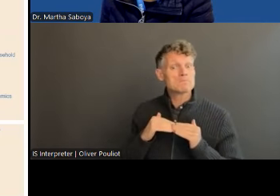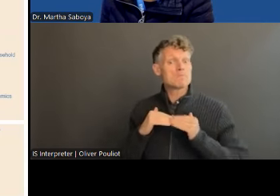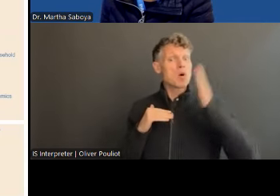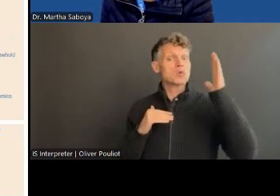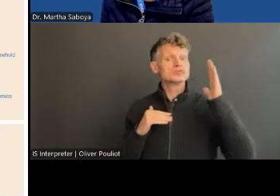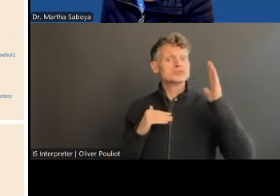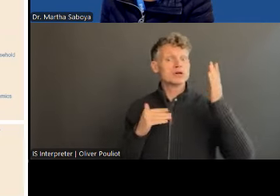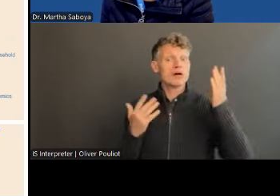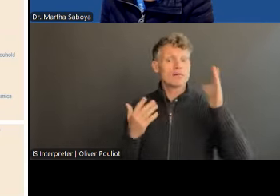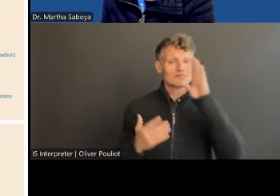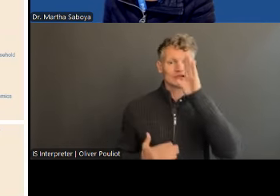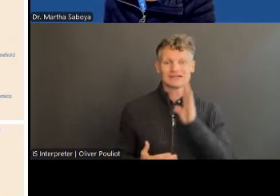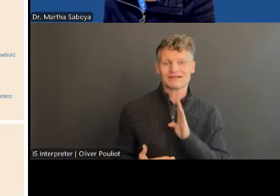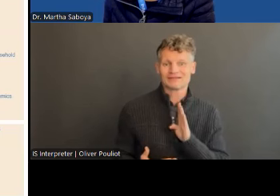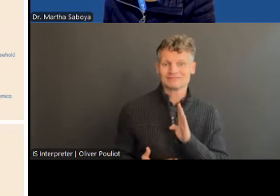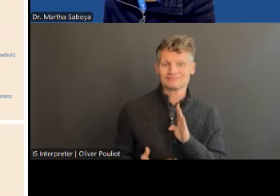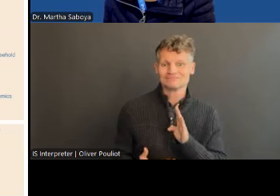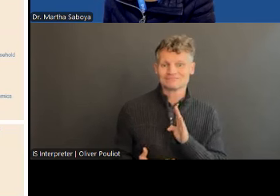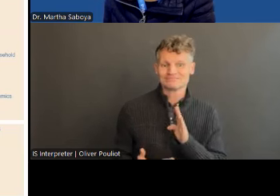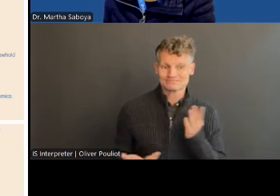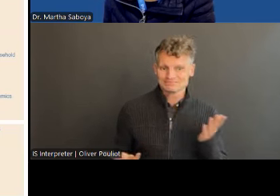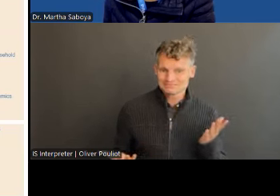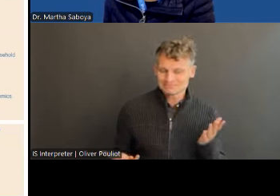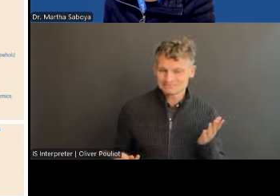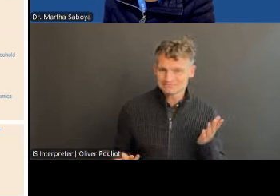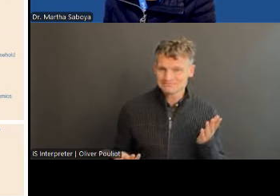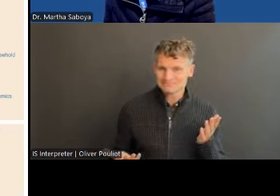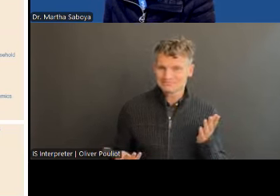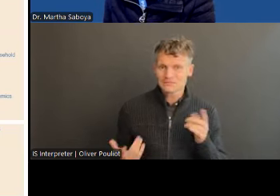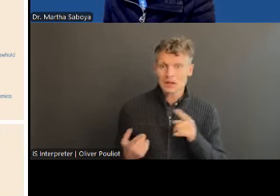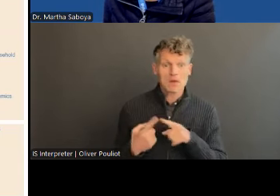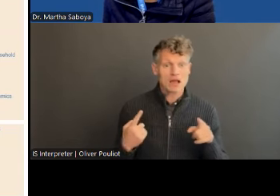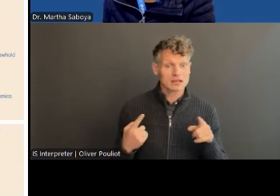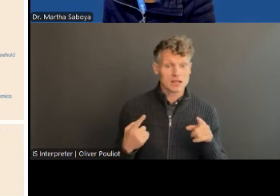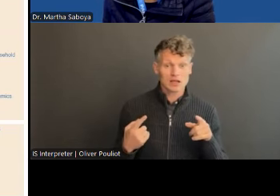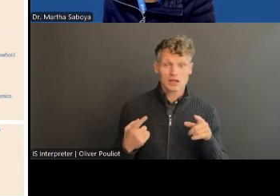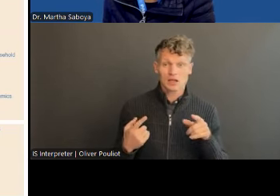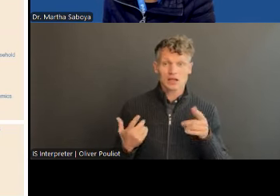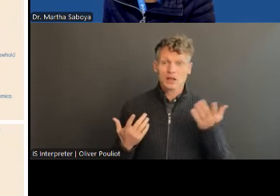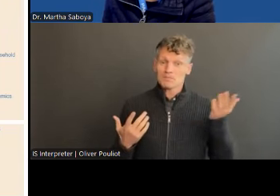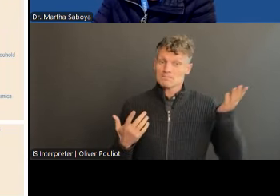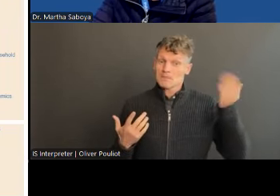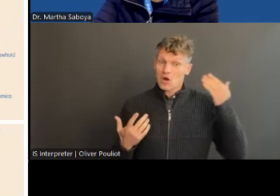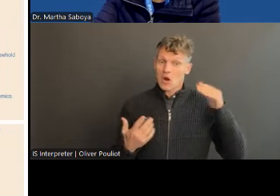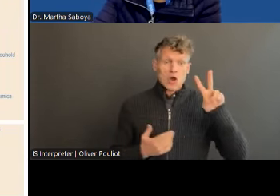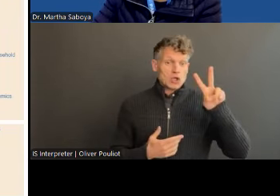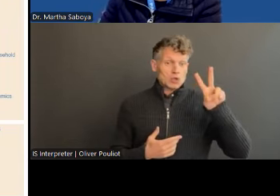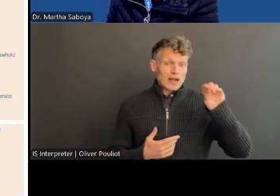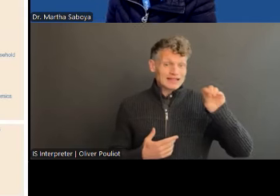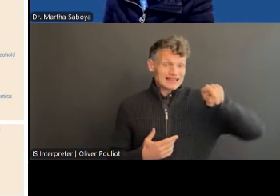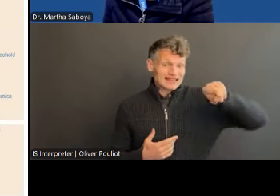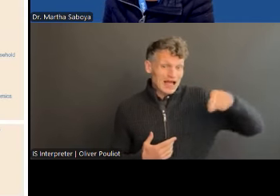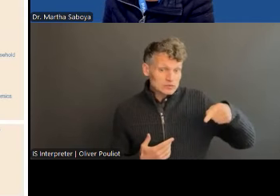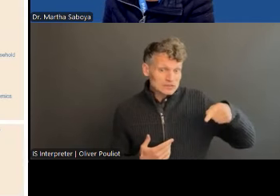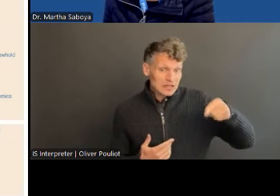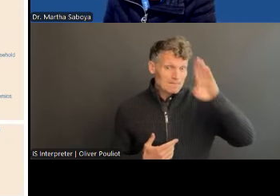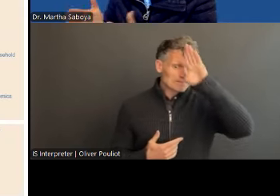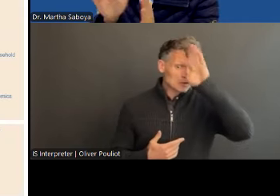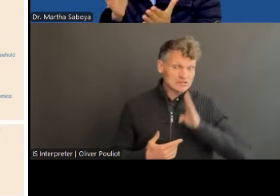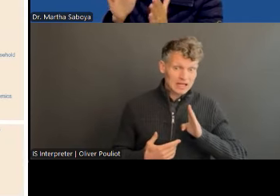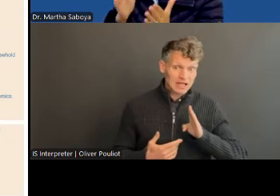Brazil, but suddenly from almost 20,000 cases in Brazil, we have a group of countries that